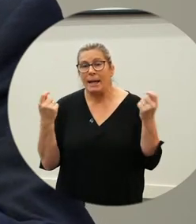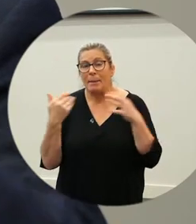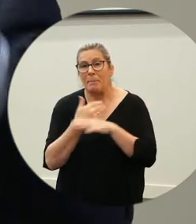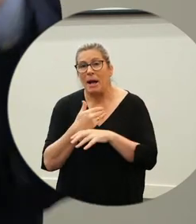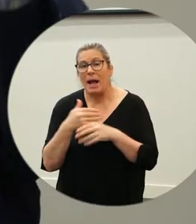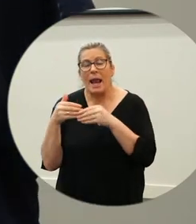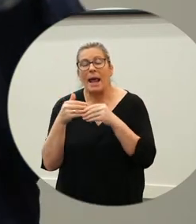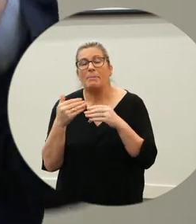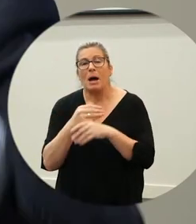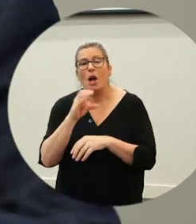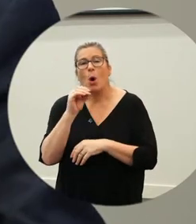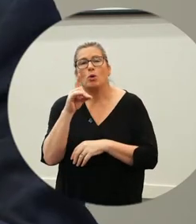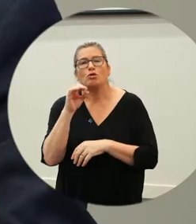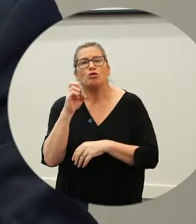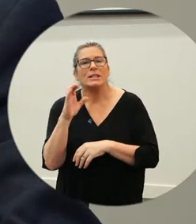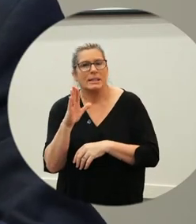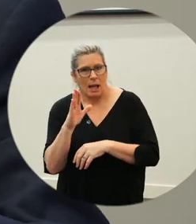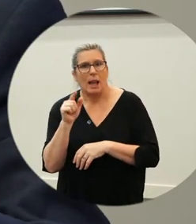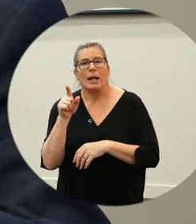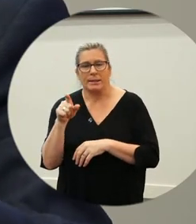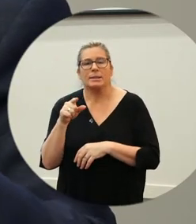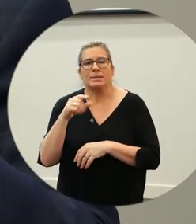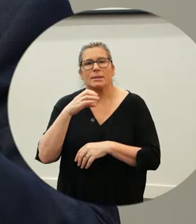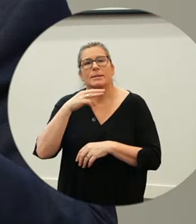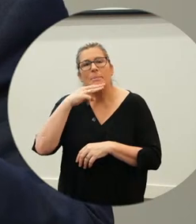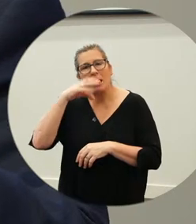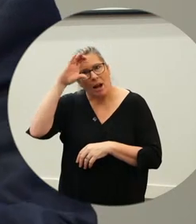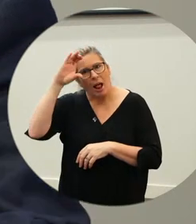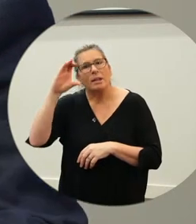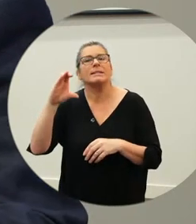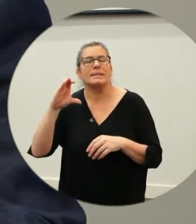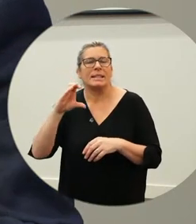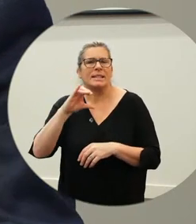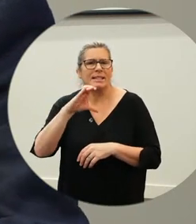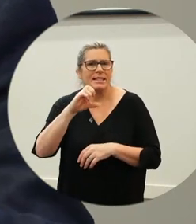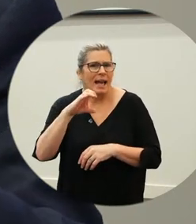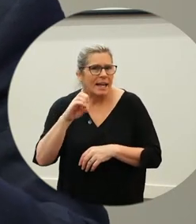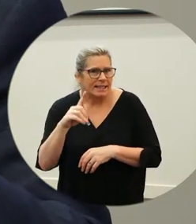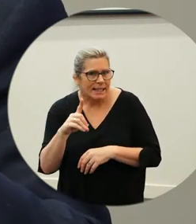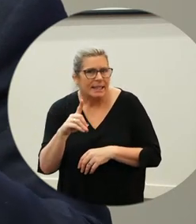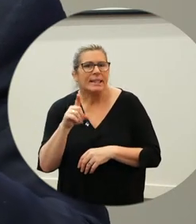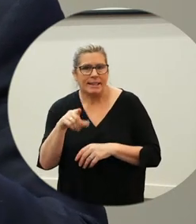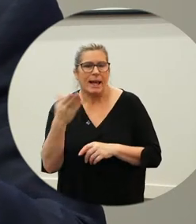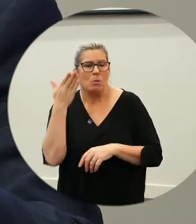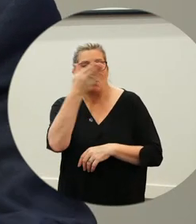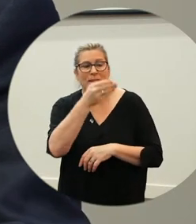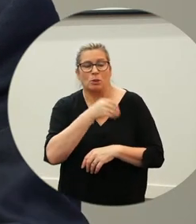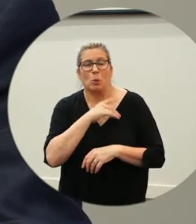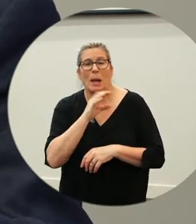had been in Oriel House, which was Collins' CID. They went to Leitrim. They had two Ford motor